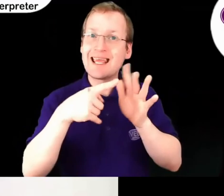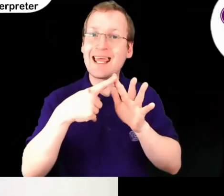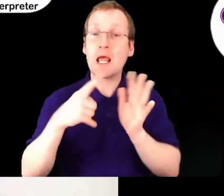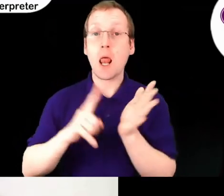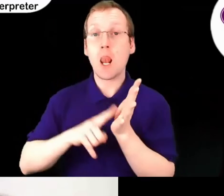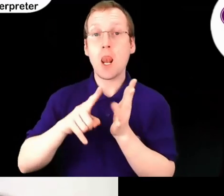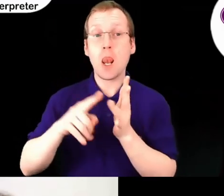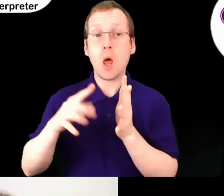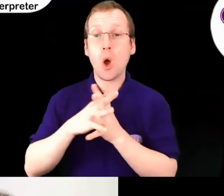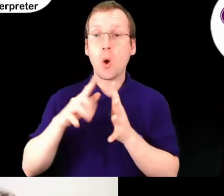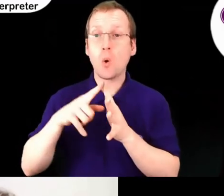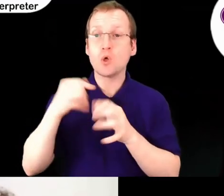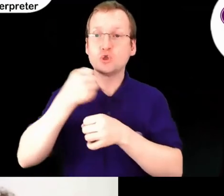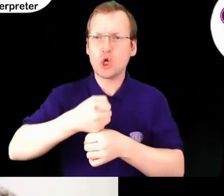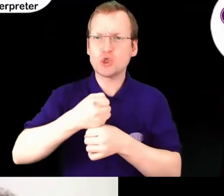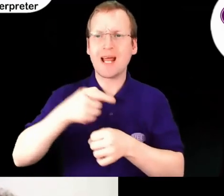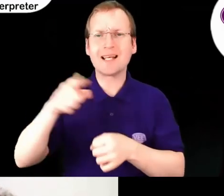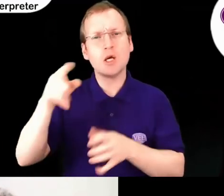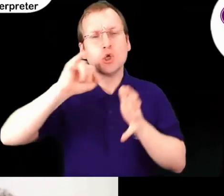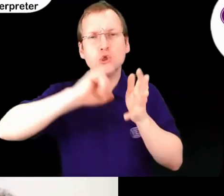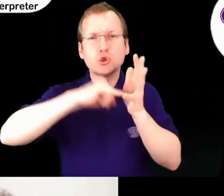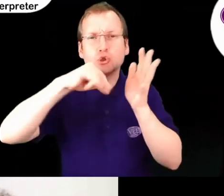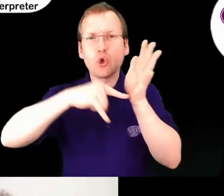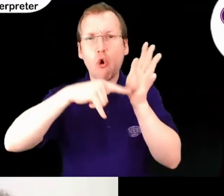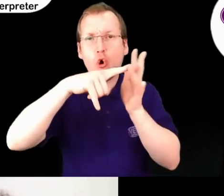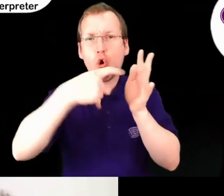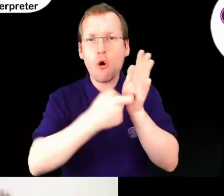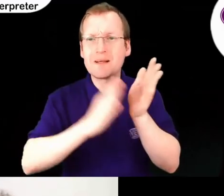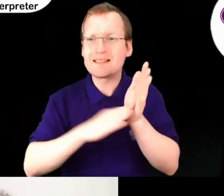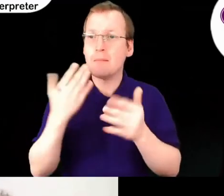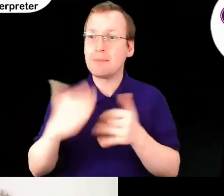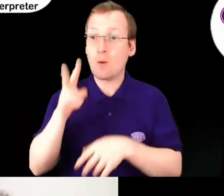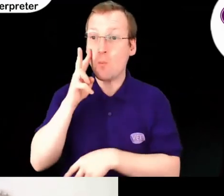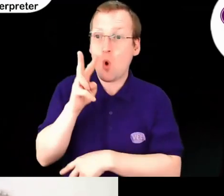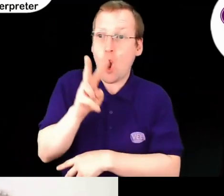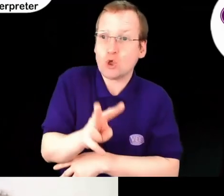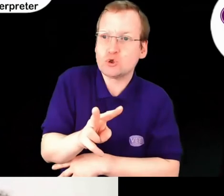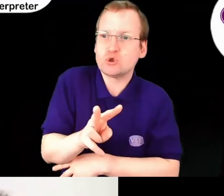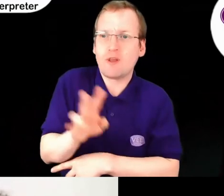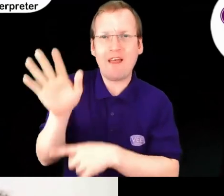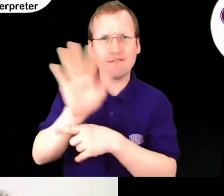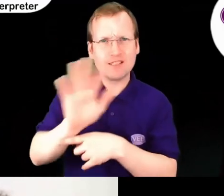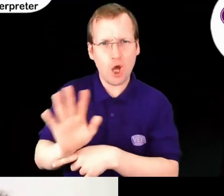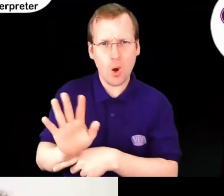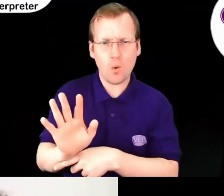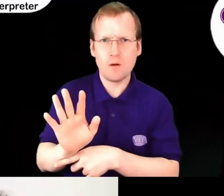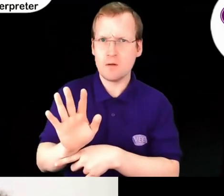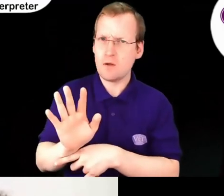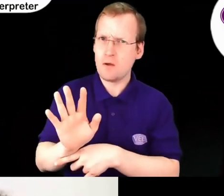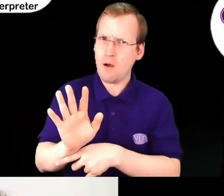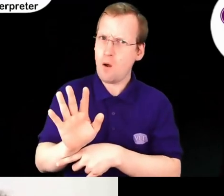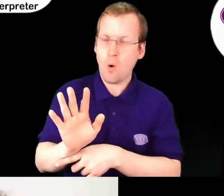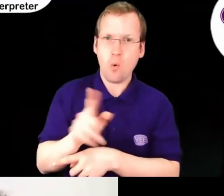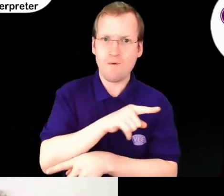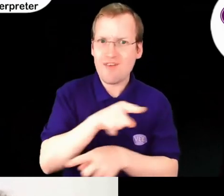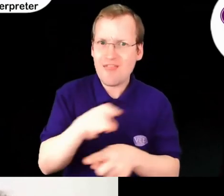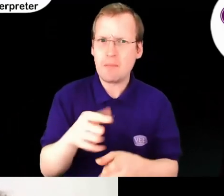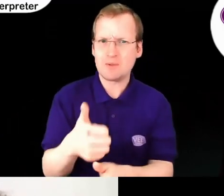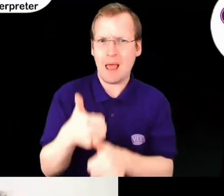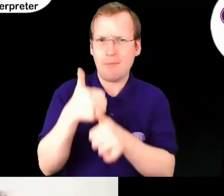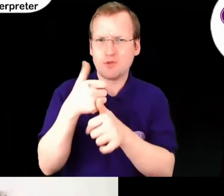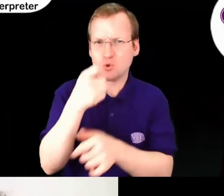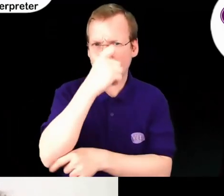Storm wanted to share with us that they watched that video, and that it was really helpful to them and helped them to understand